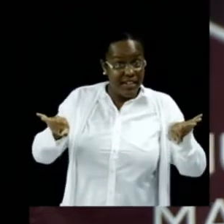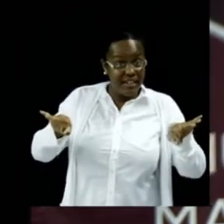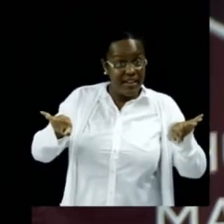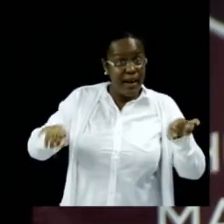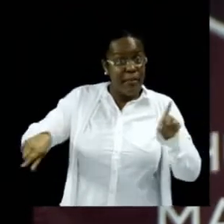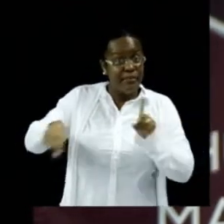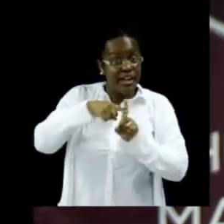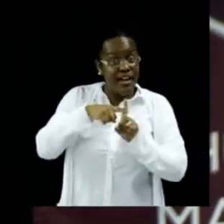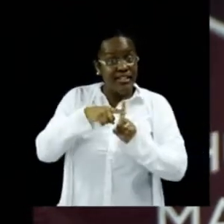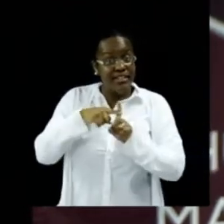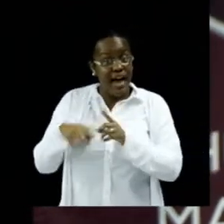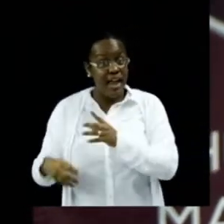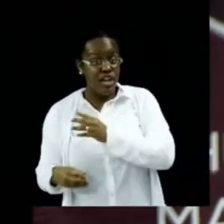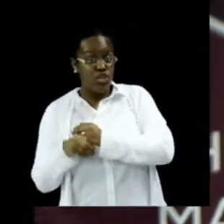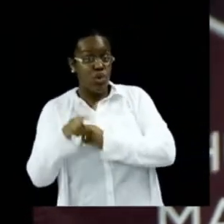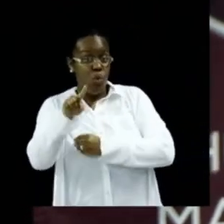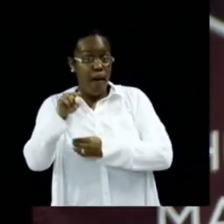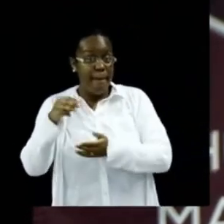additional